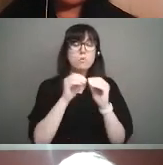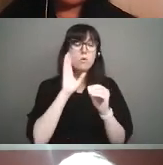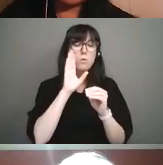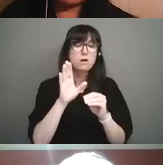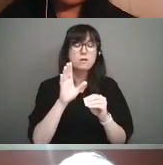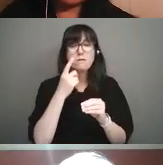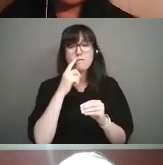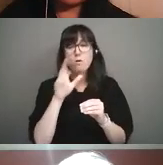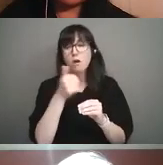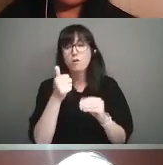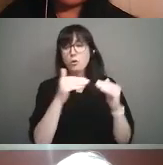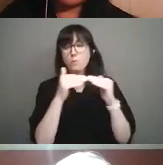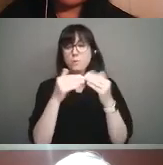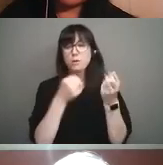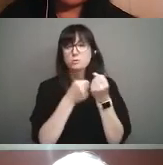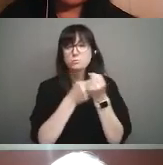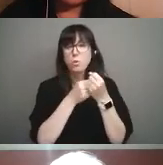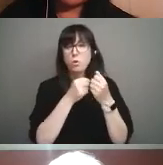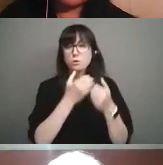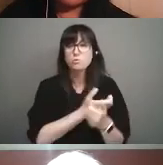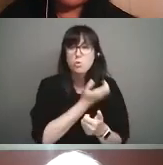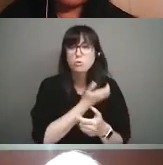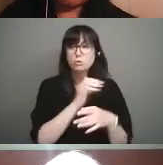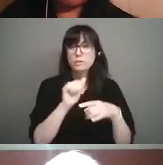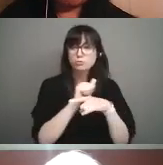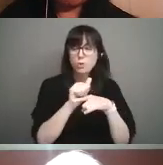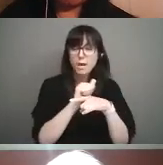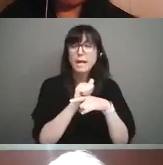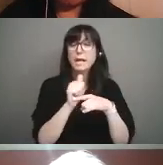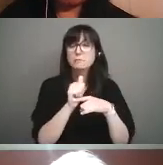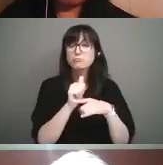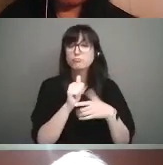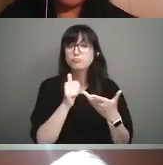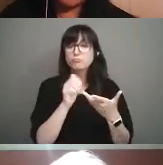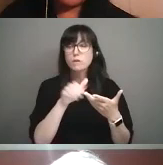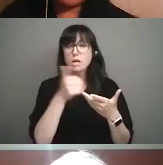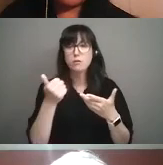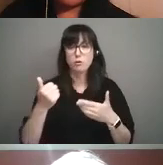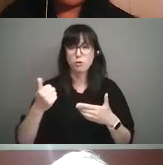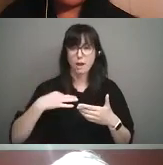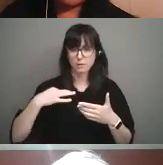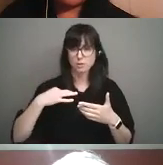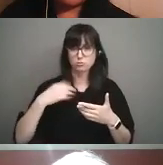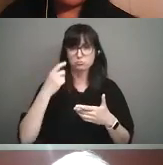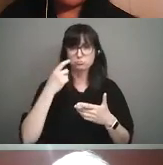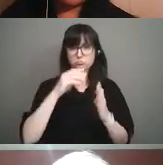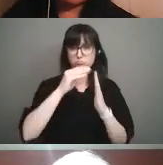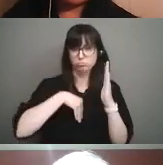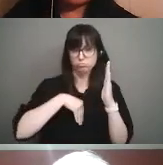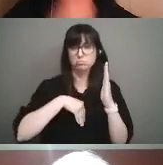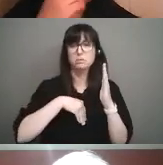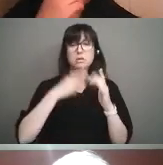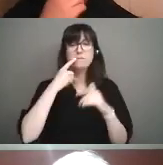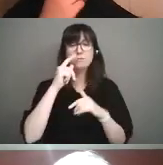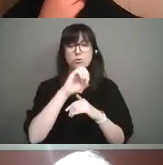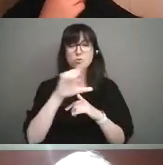some peer support coaching training. We have got an application in, Gateway's put an application in for that to